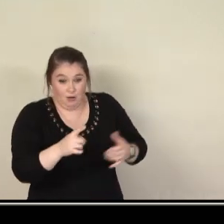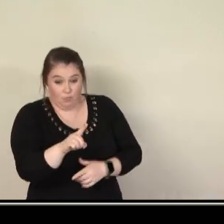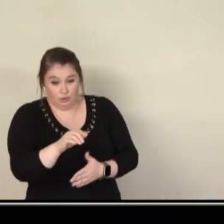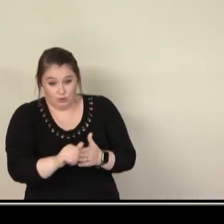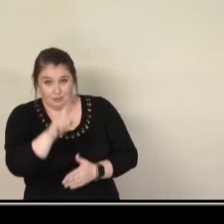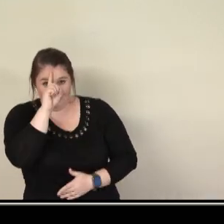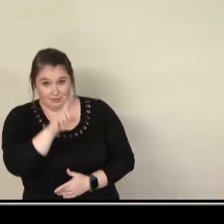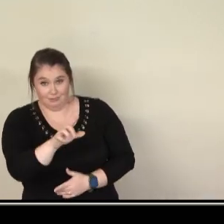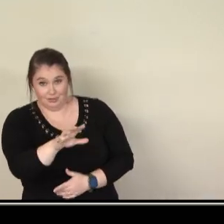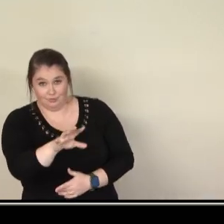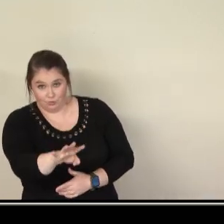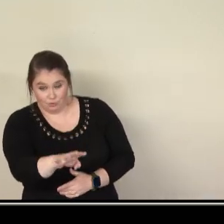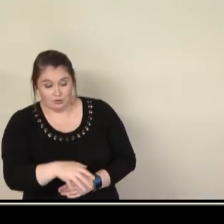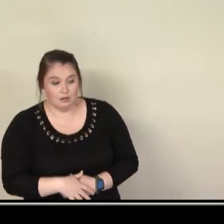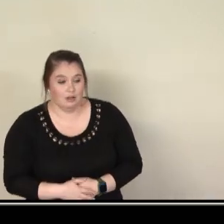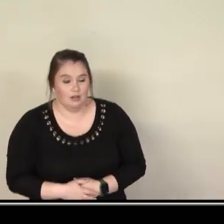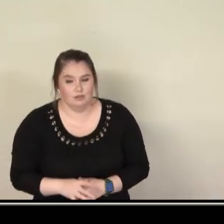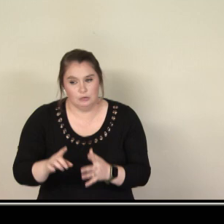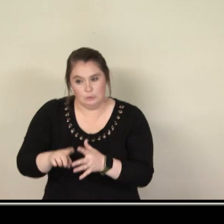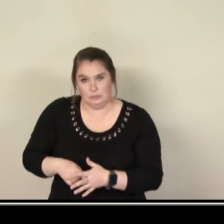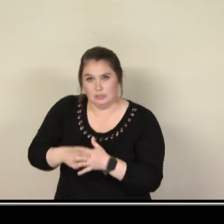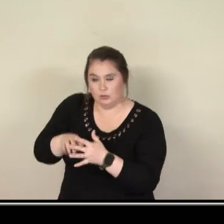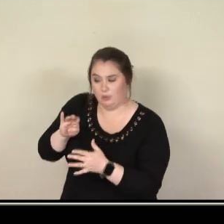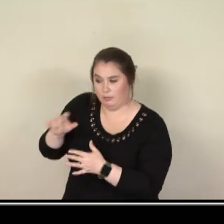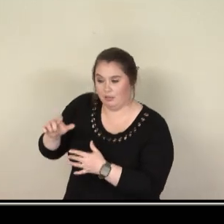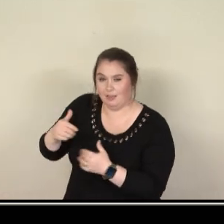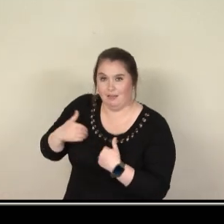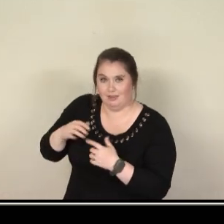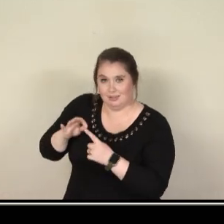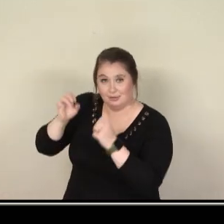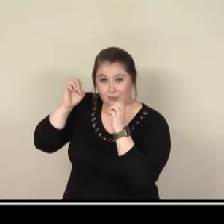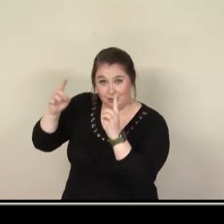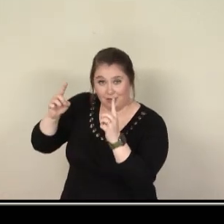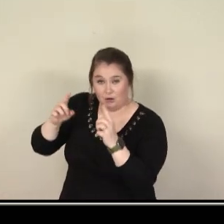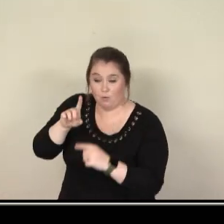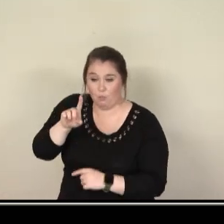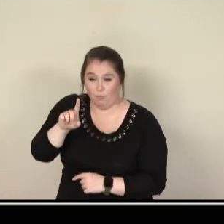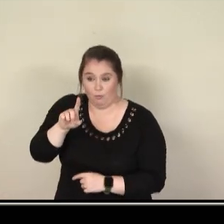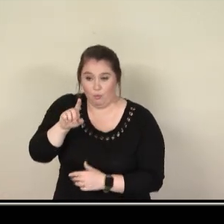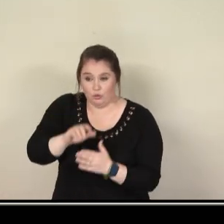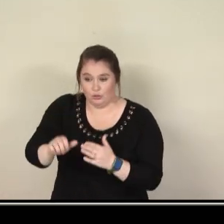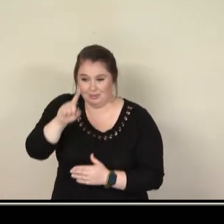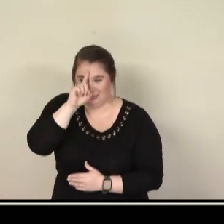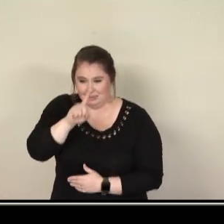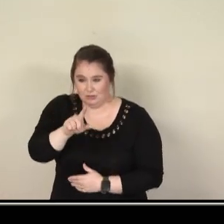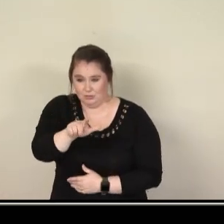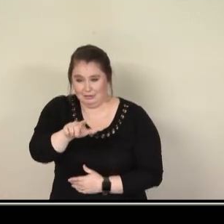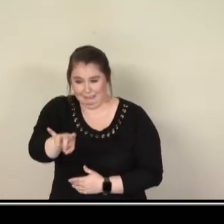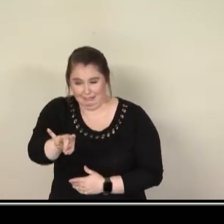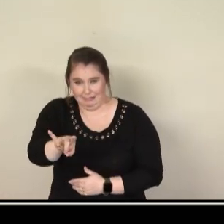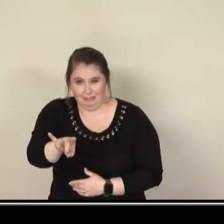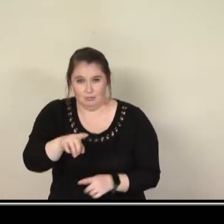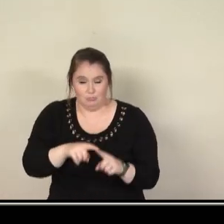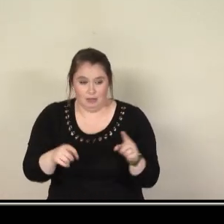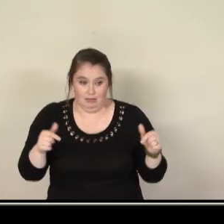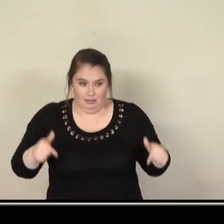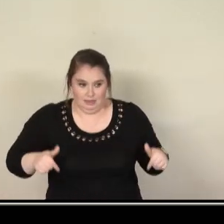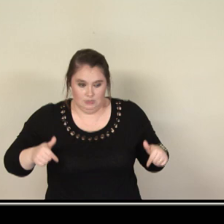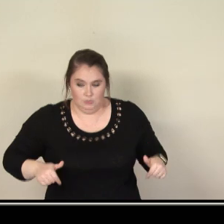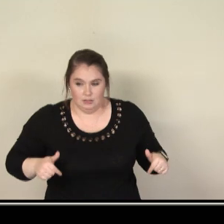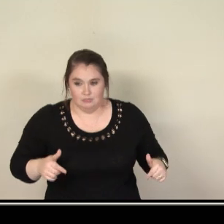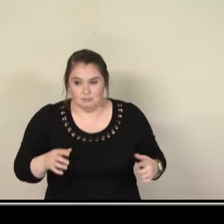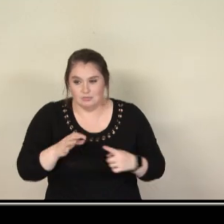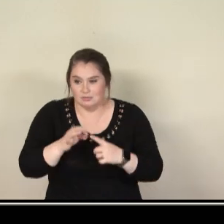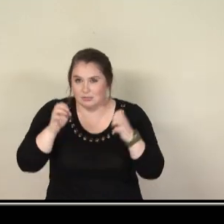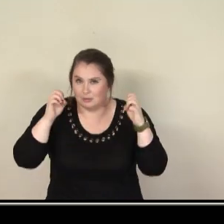good And the original bill had special ed at $1.28 per mile, but this one, and